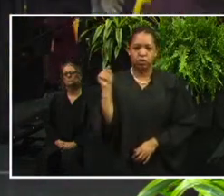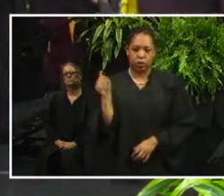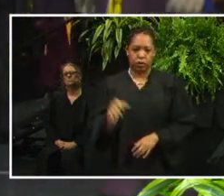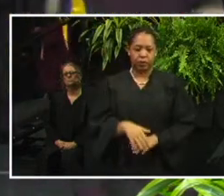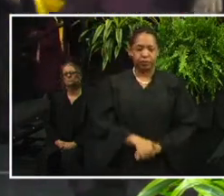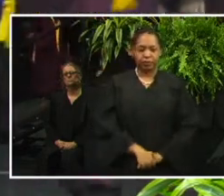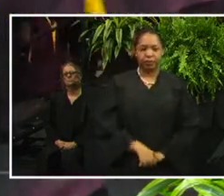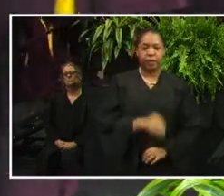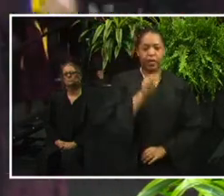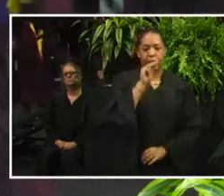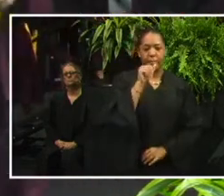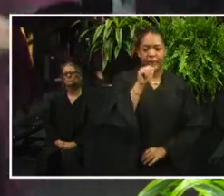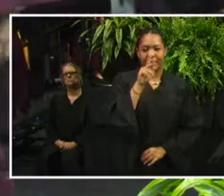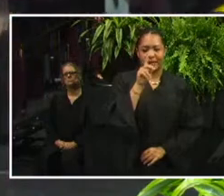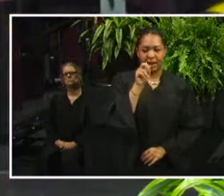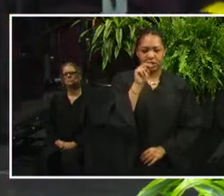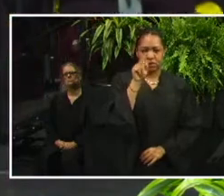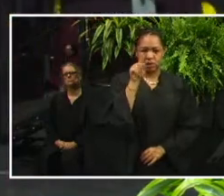Mackenzie Elise Vickers.